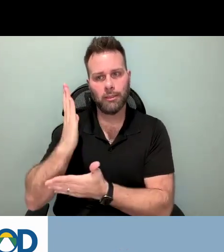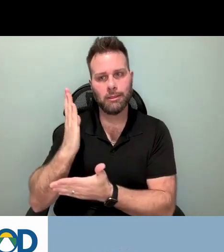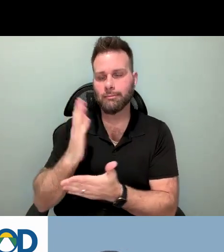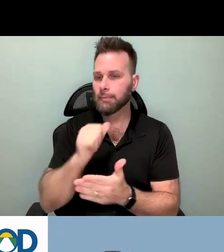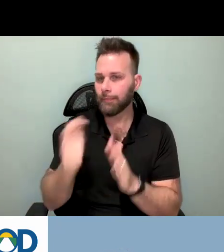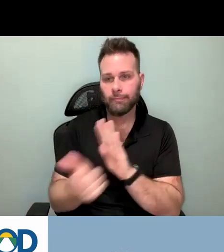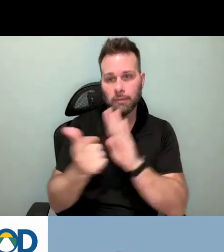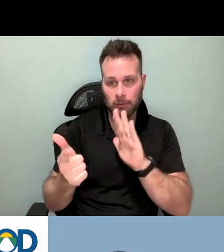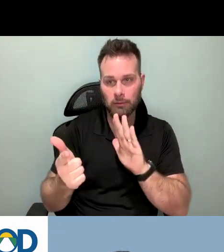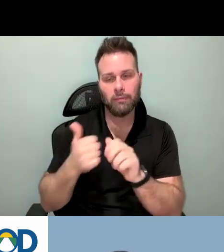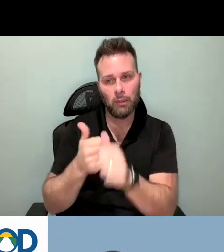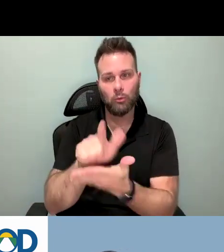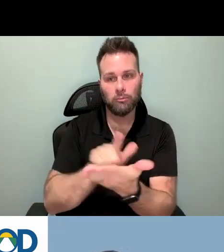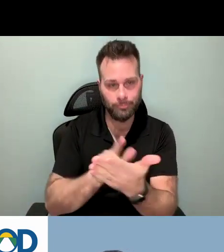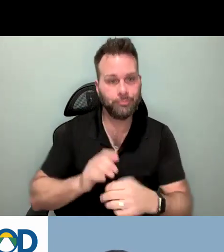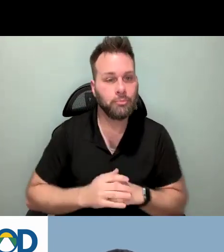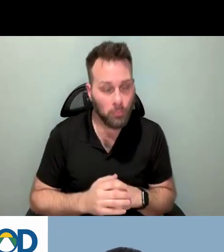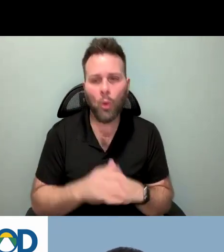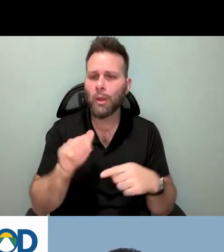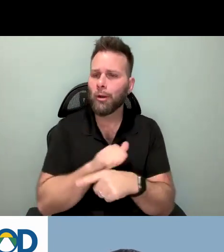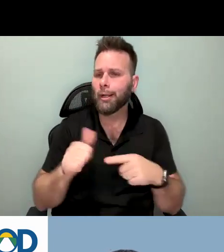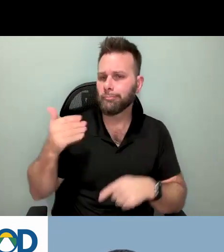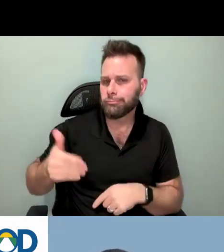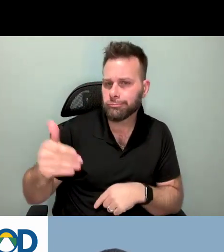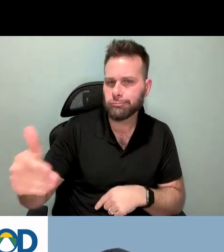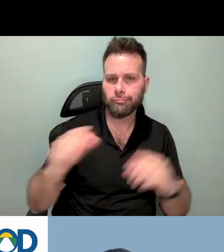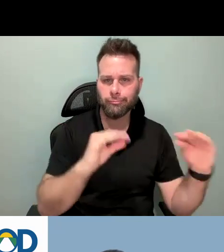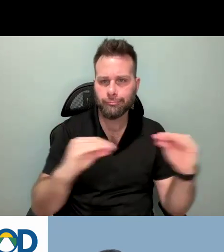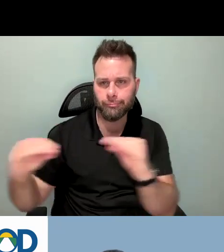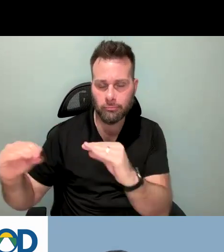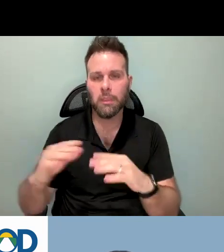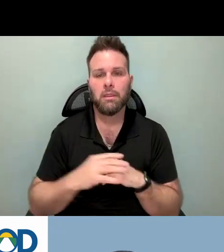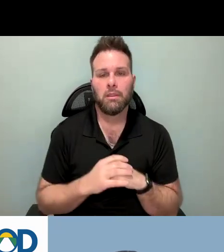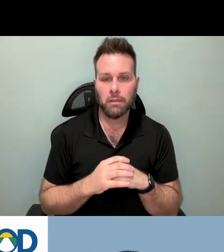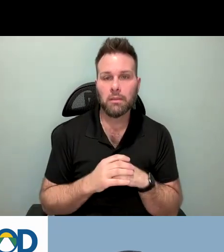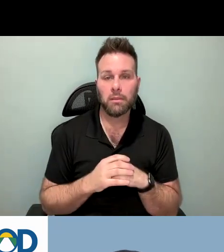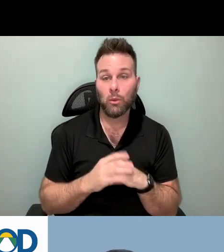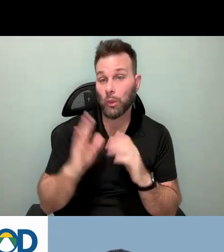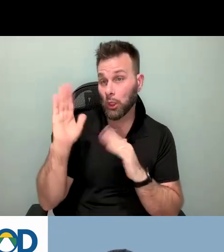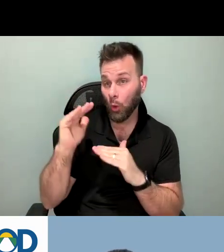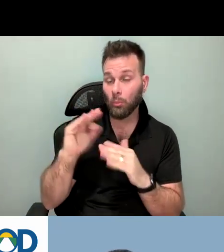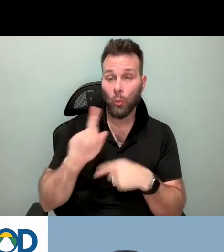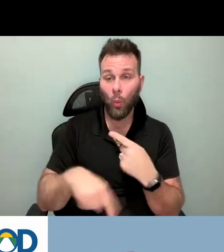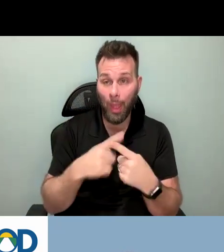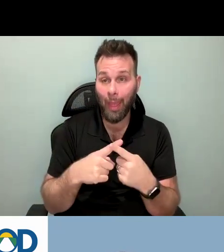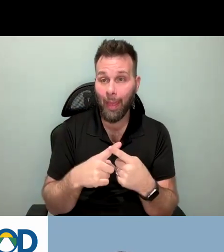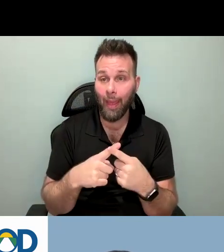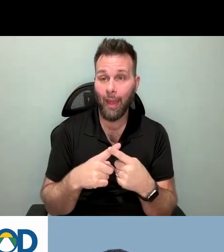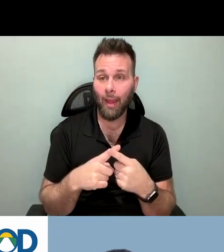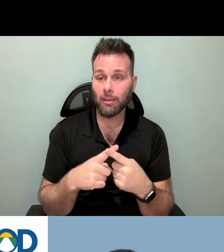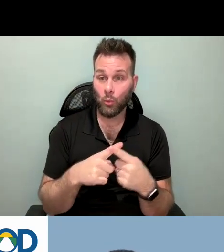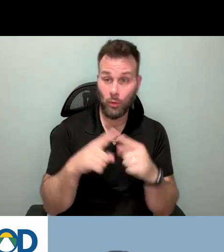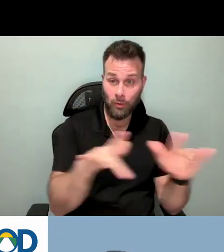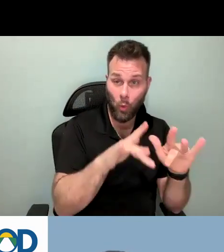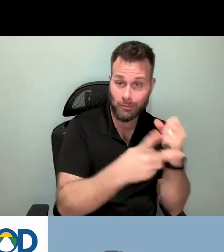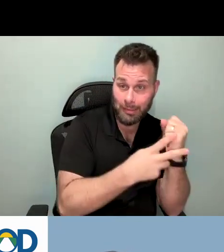the information, guidance, and training, just like this training, which hopefully, when we're recorded and stored, it can be used as new members come up to